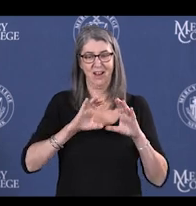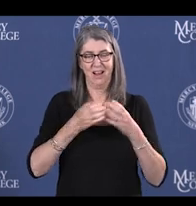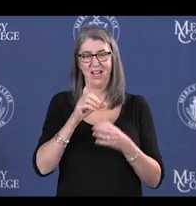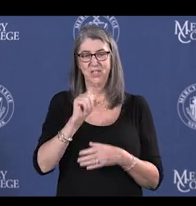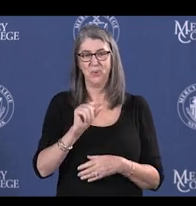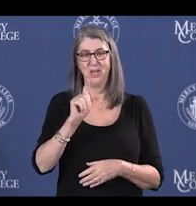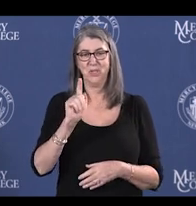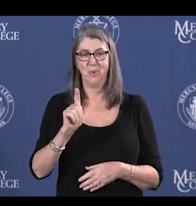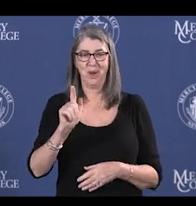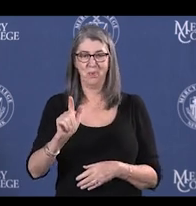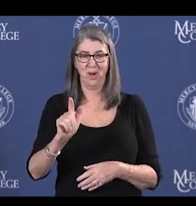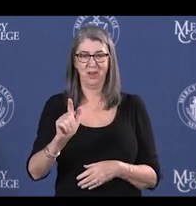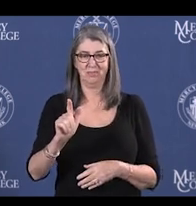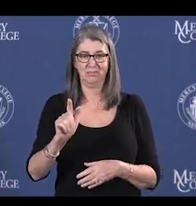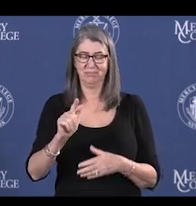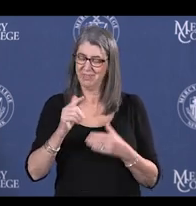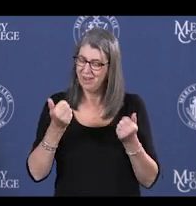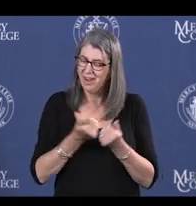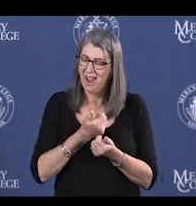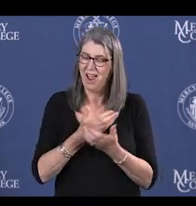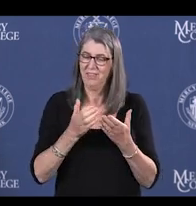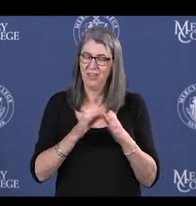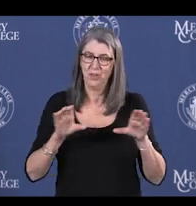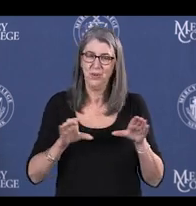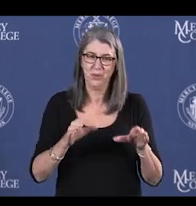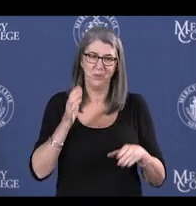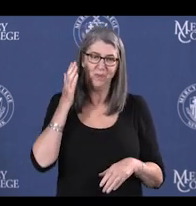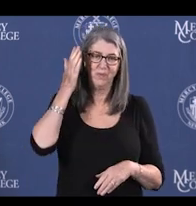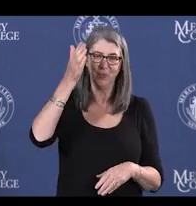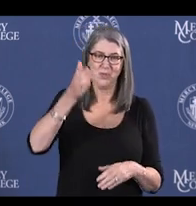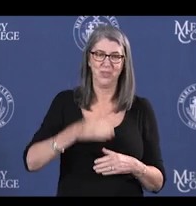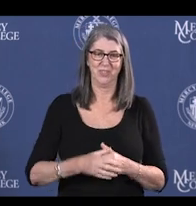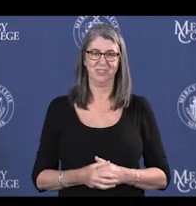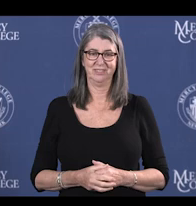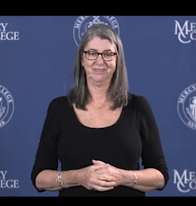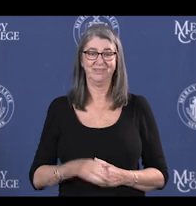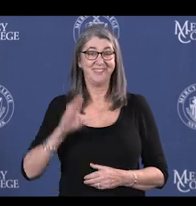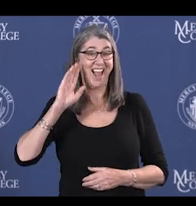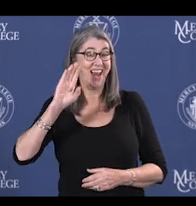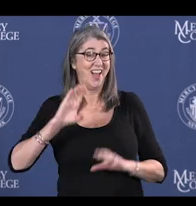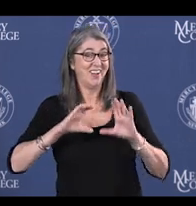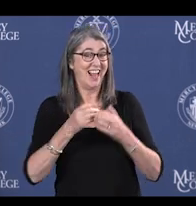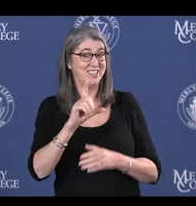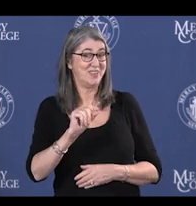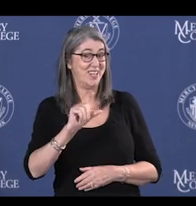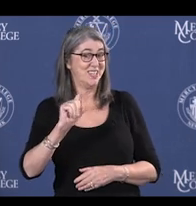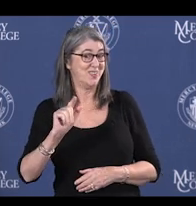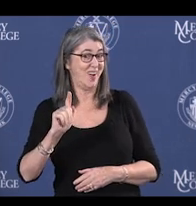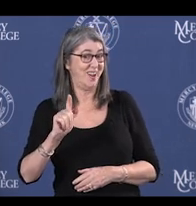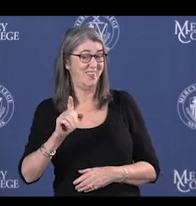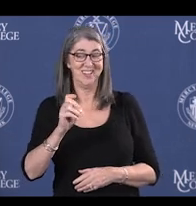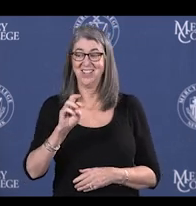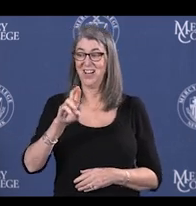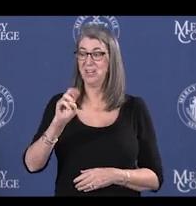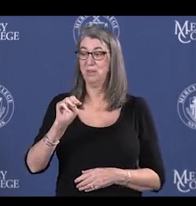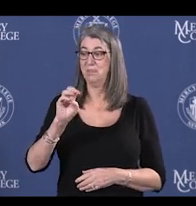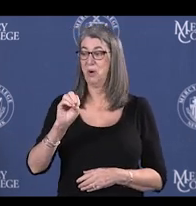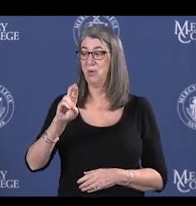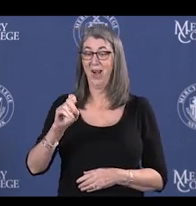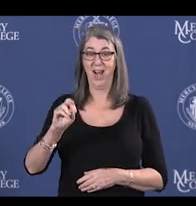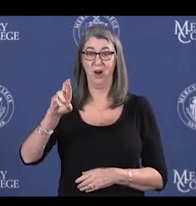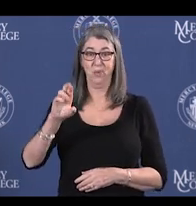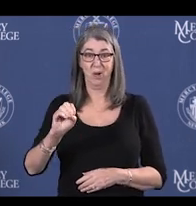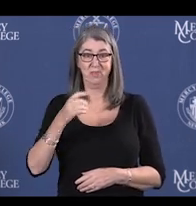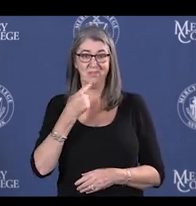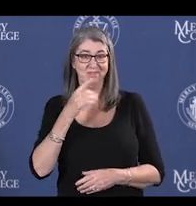of 2021, in all your future endeavors. Hello, class of 2021, Dr. Marrero here.